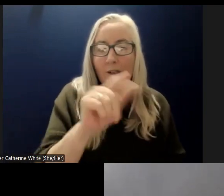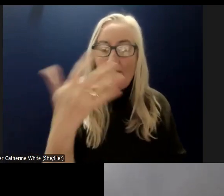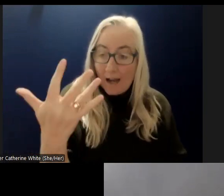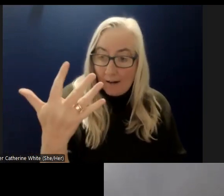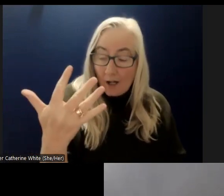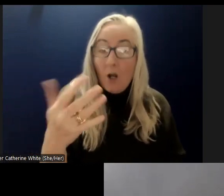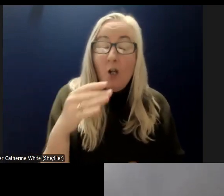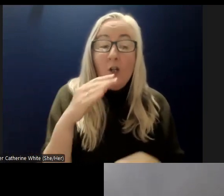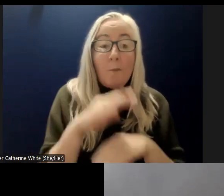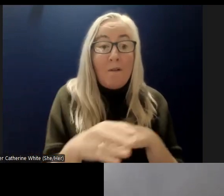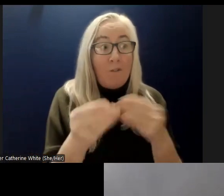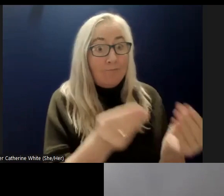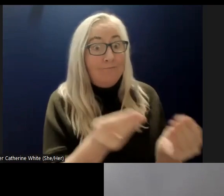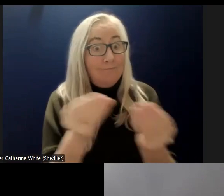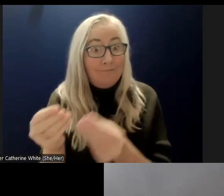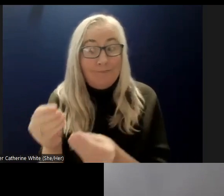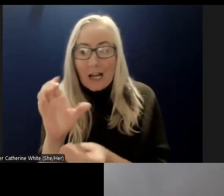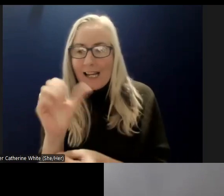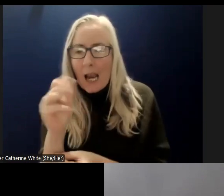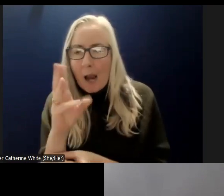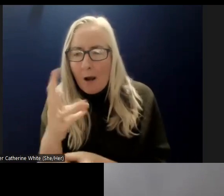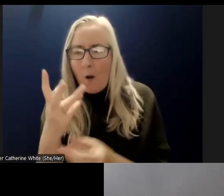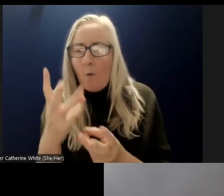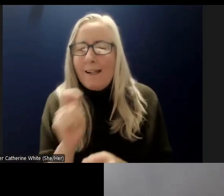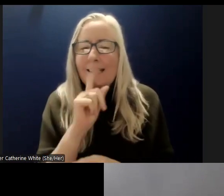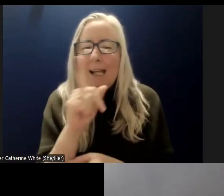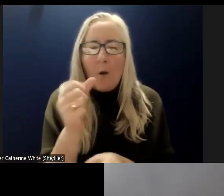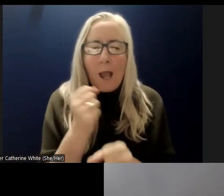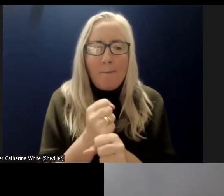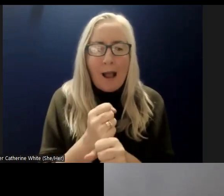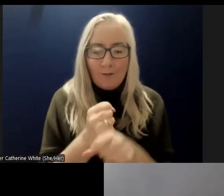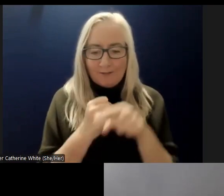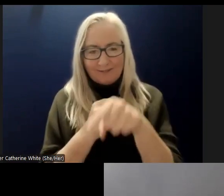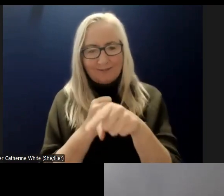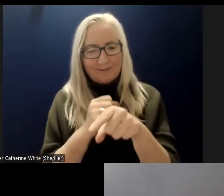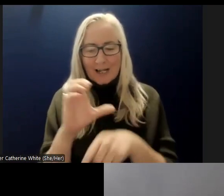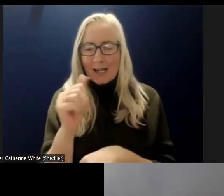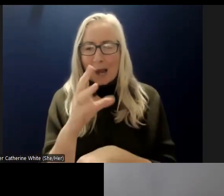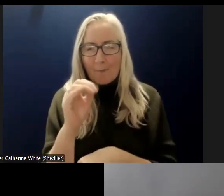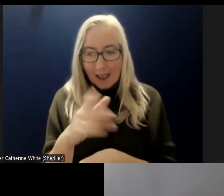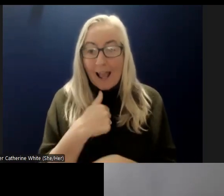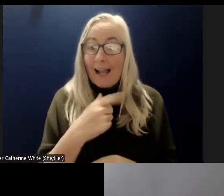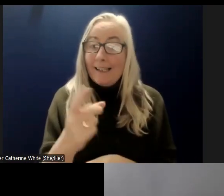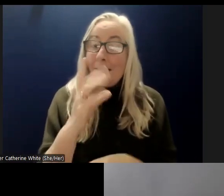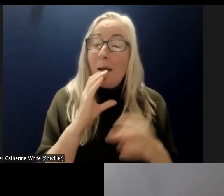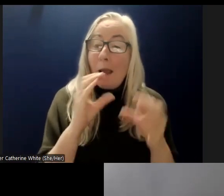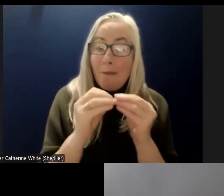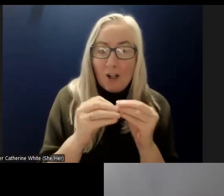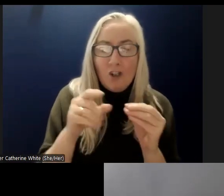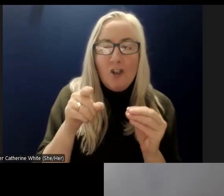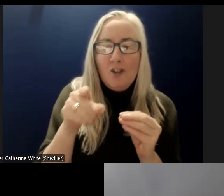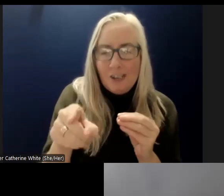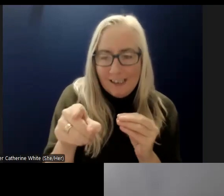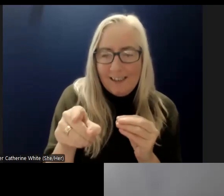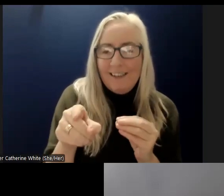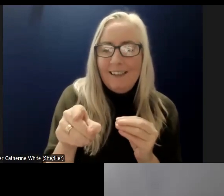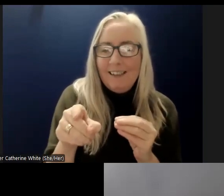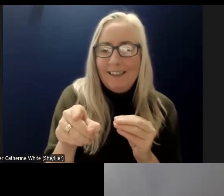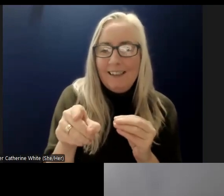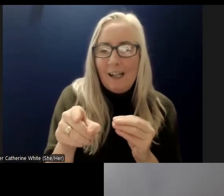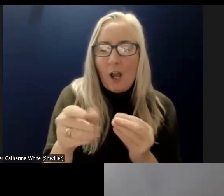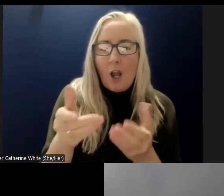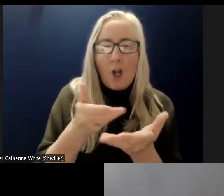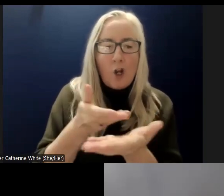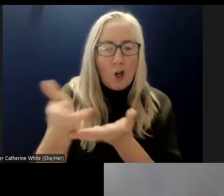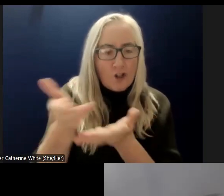I hand you over to Carmel, I just want to tell you a little bit about her. I mentioned that Carmel is she's a